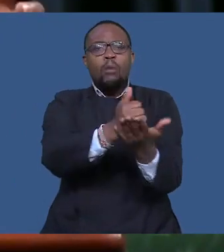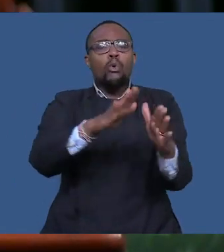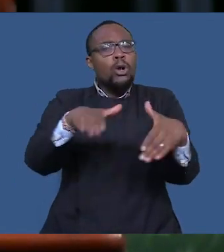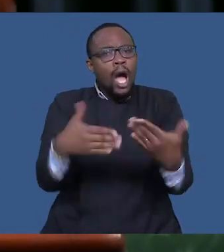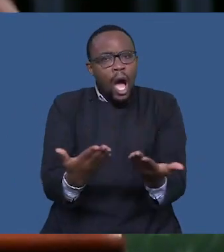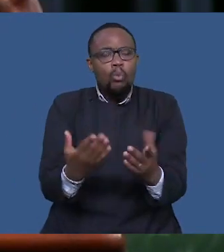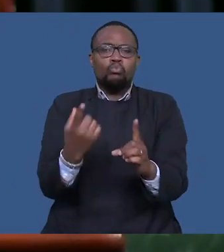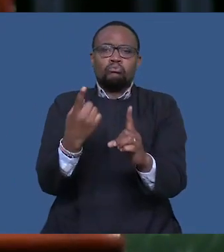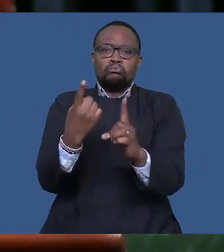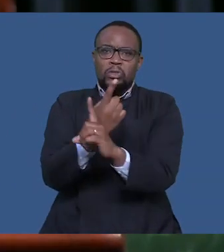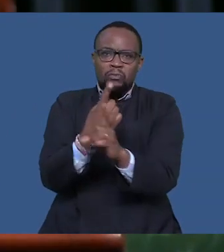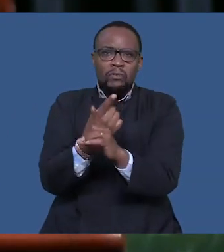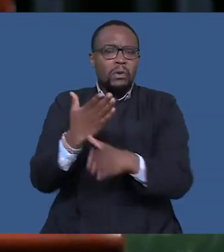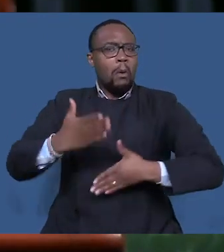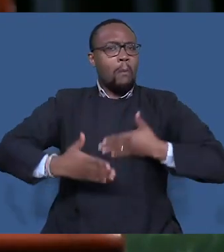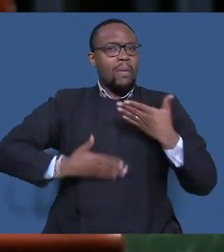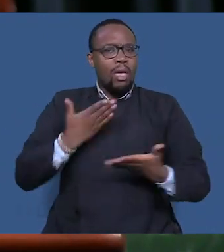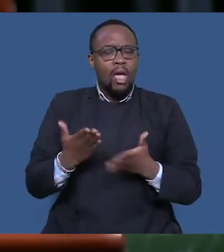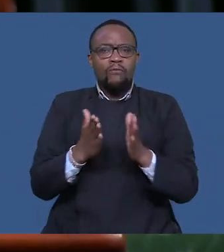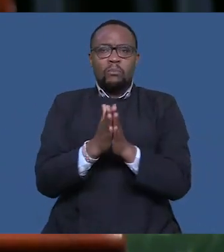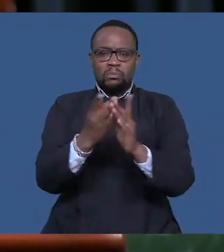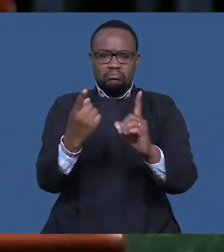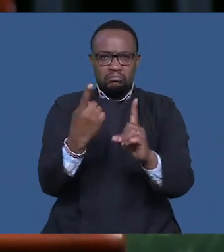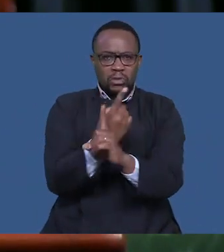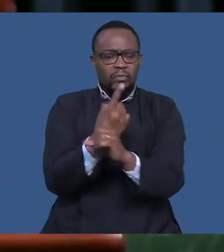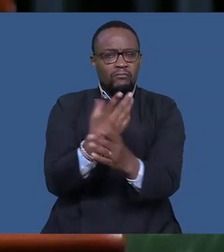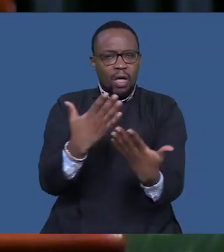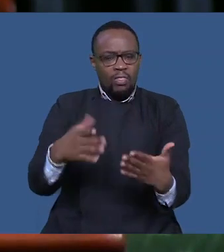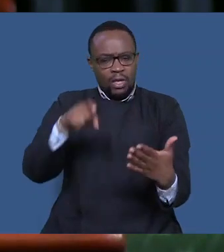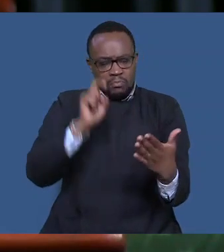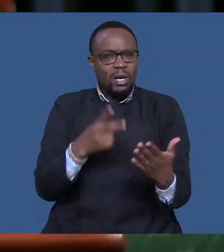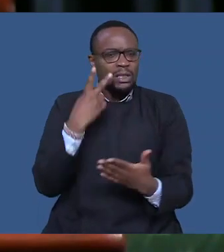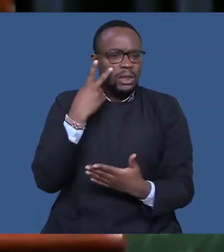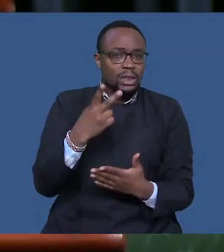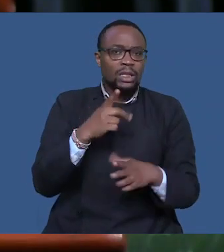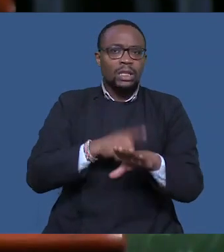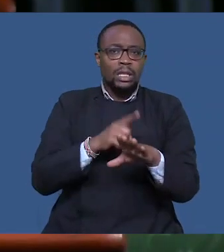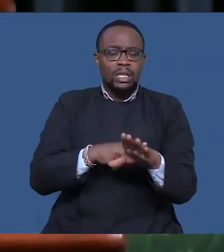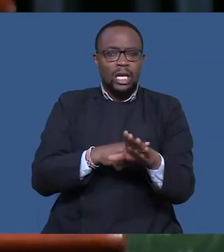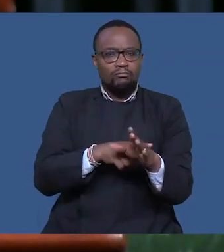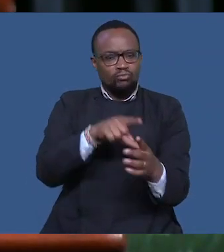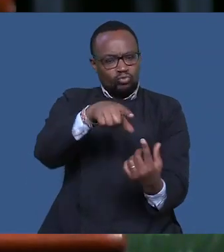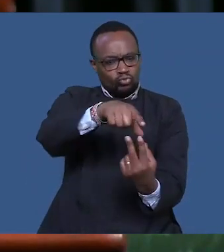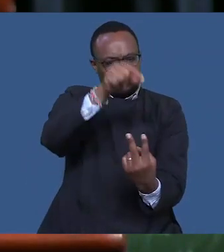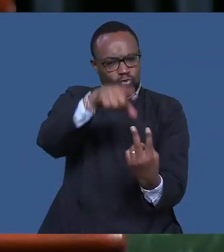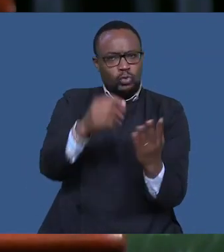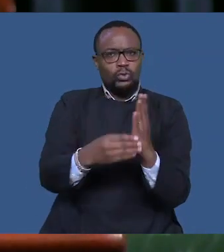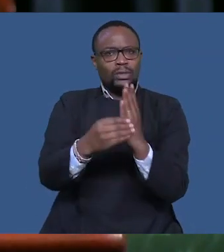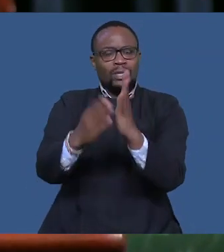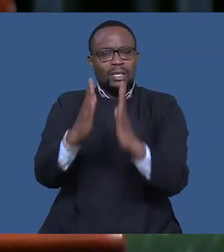the different kinds of characters and the different things to look out for as he's appointing these elders. He's